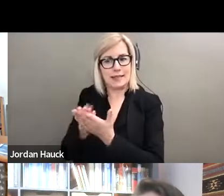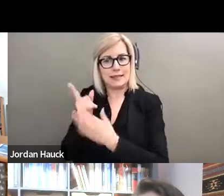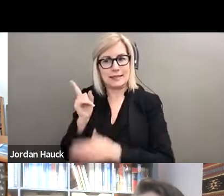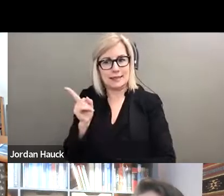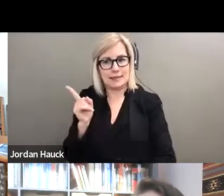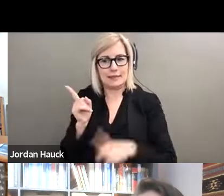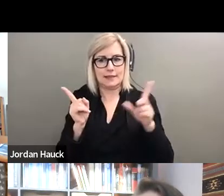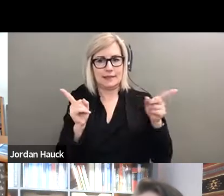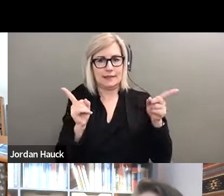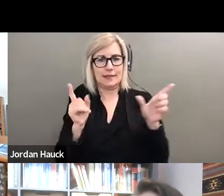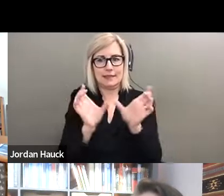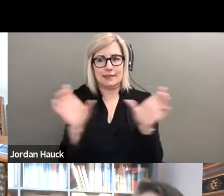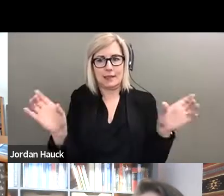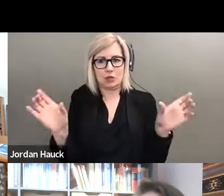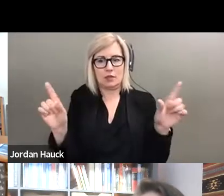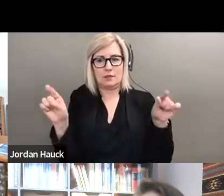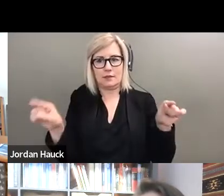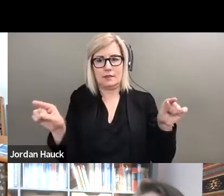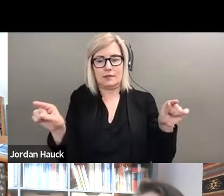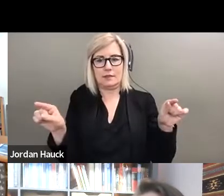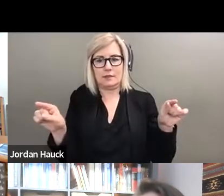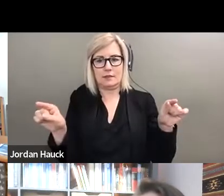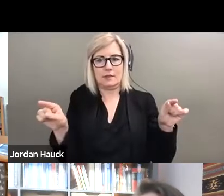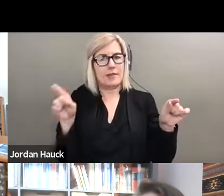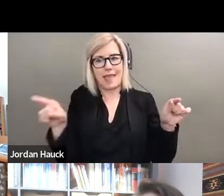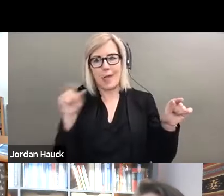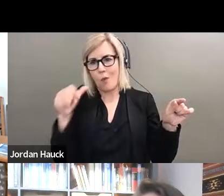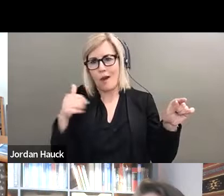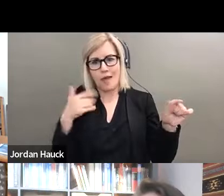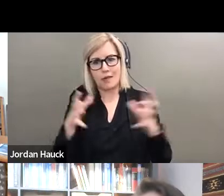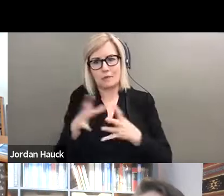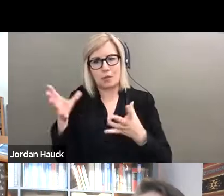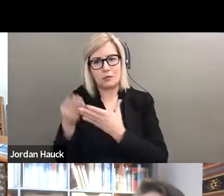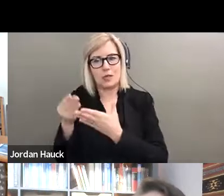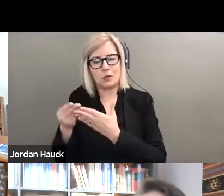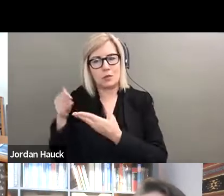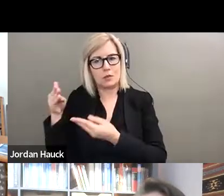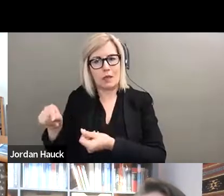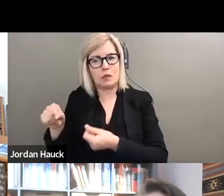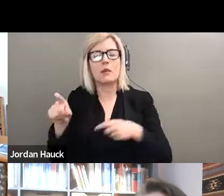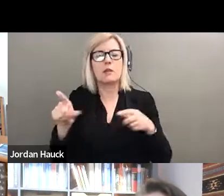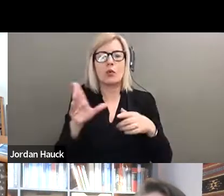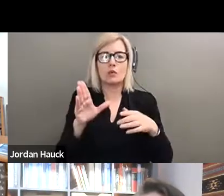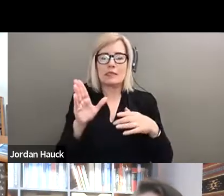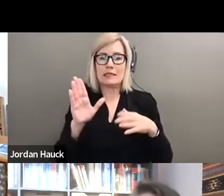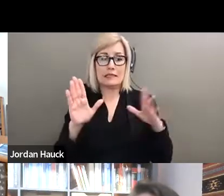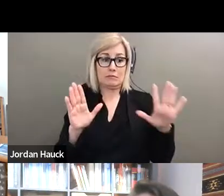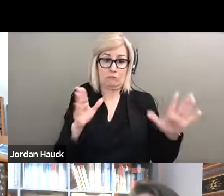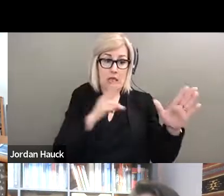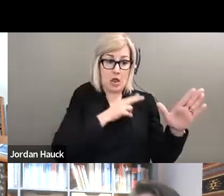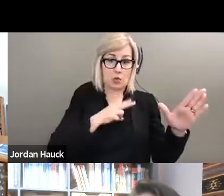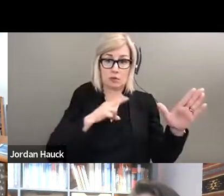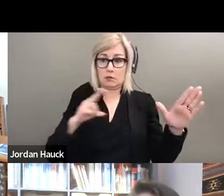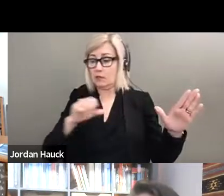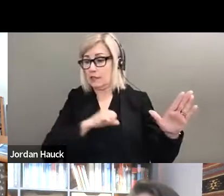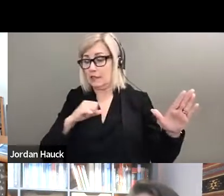So they're not going to have as much money to spend. So somewhere between the House budget and the Senate budget